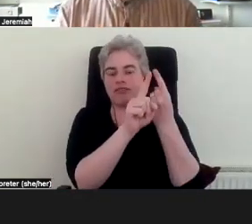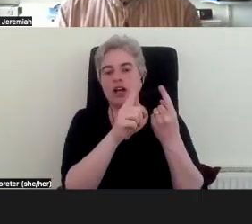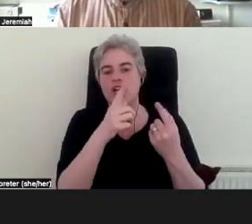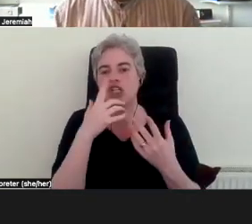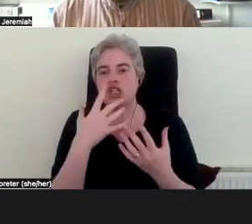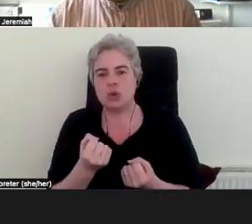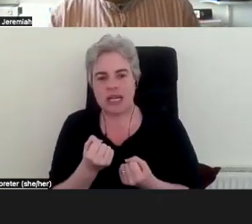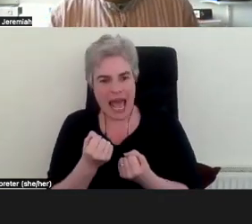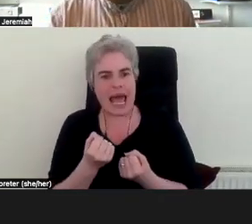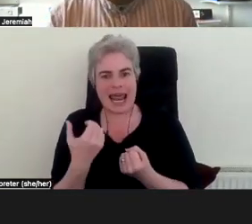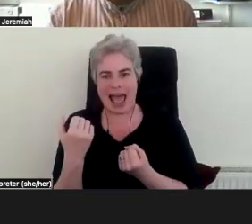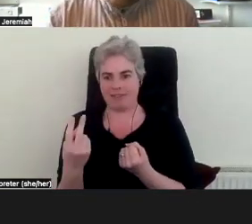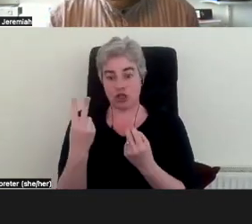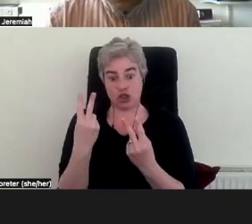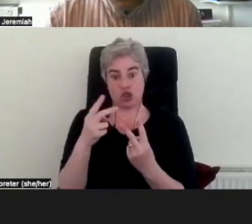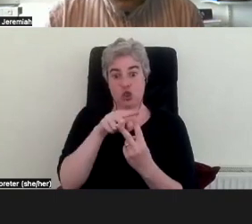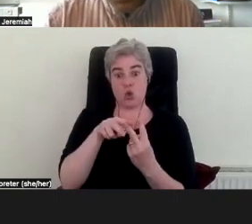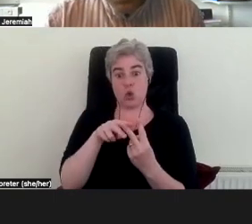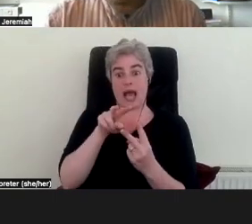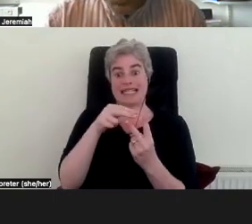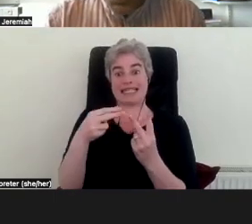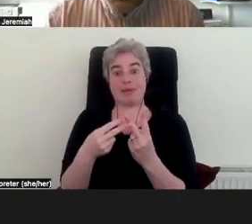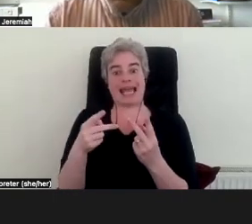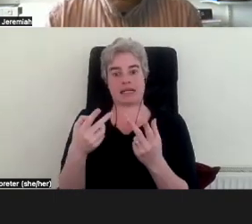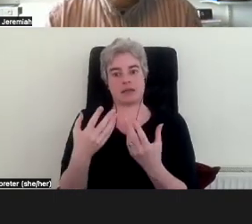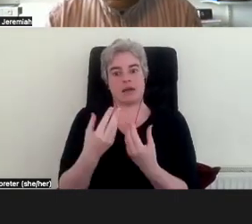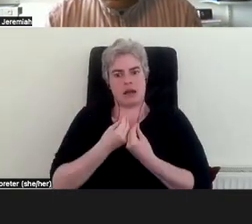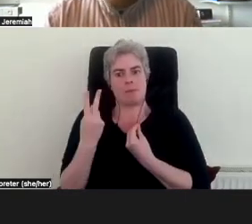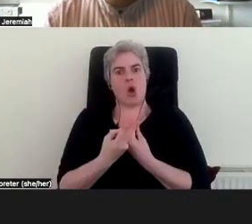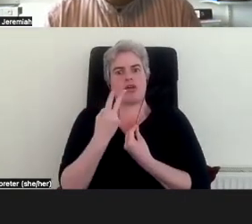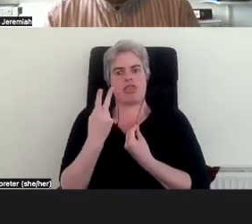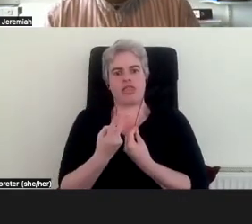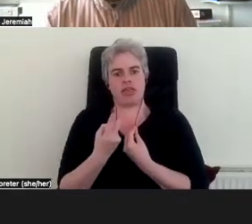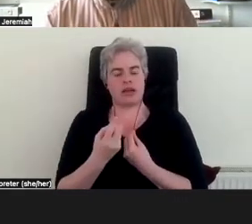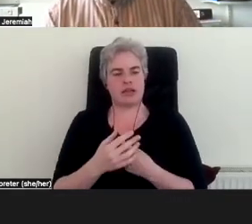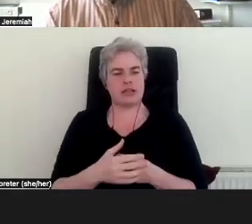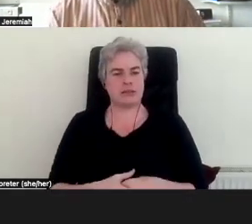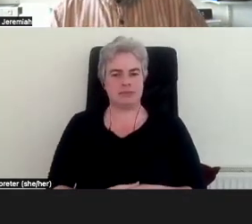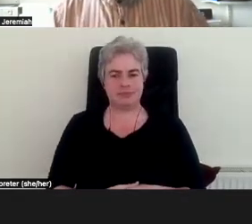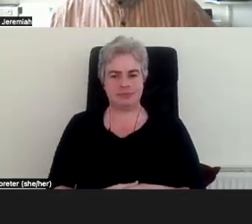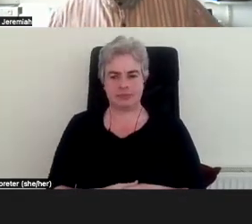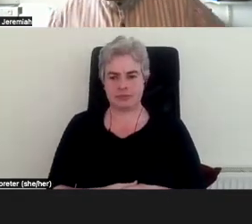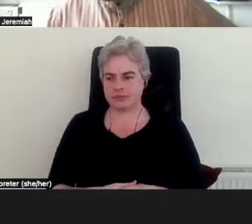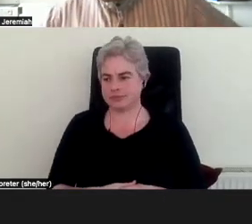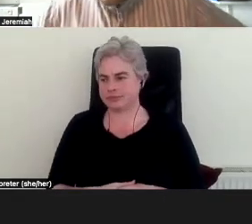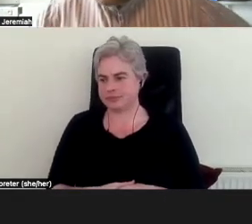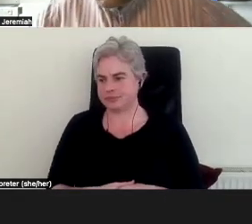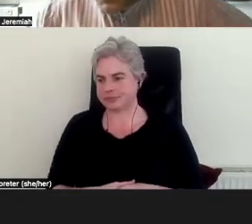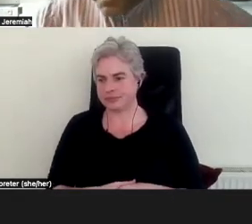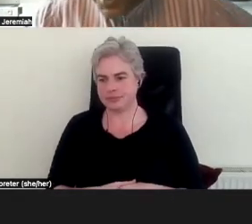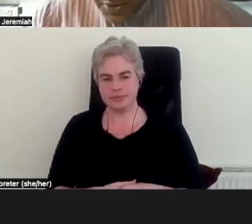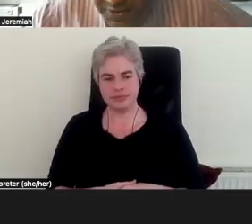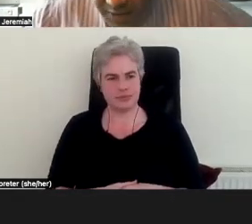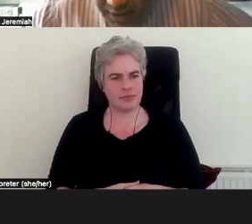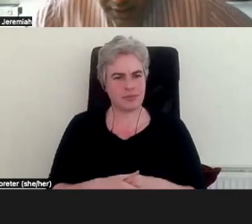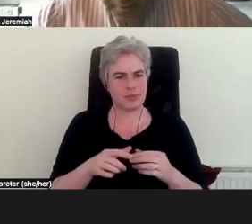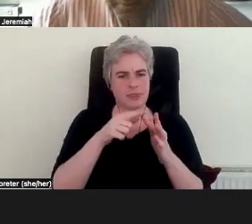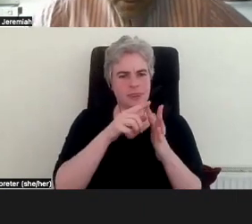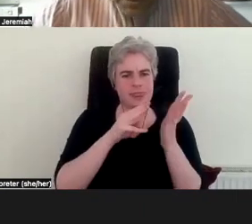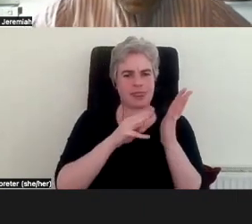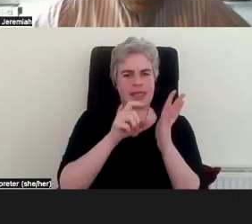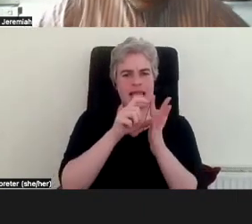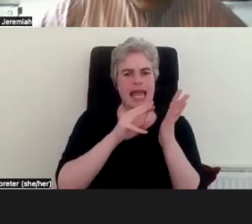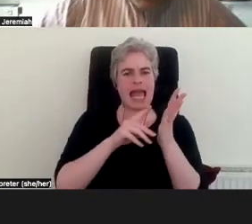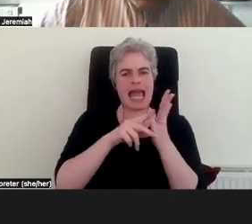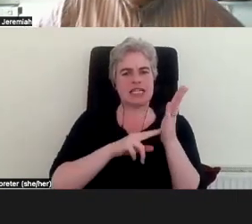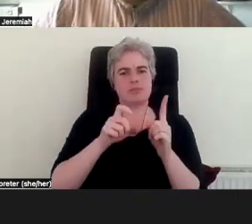these two aspects together was very much here. And of course, Edmund Gibson